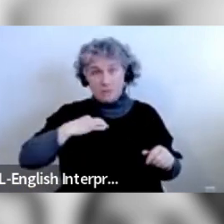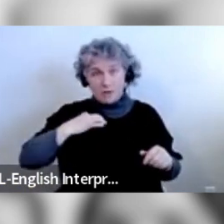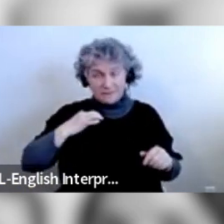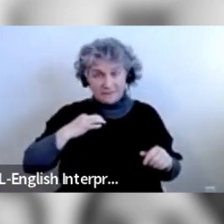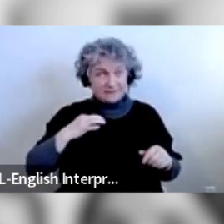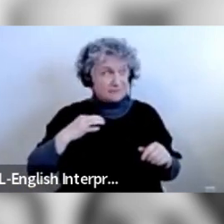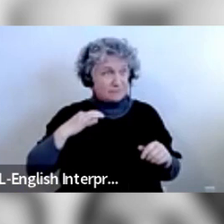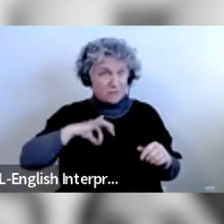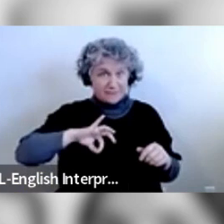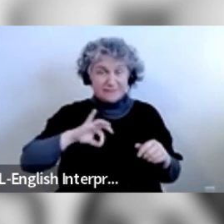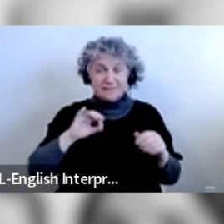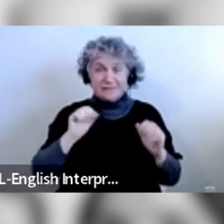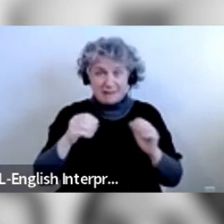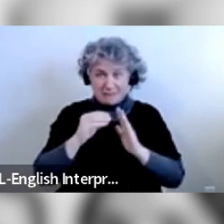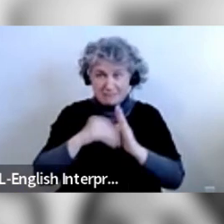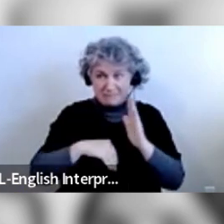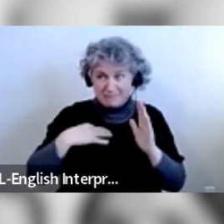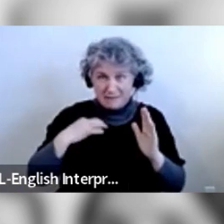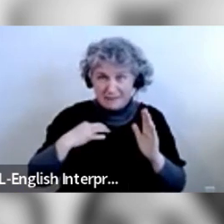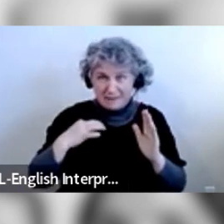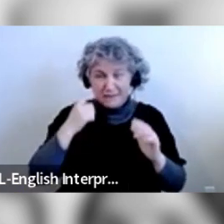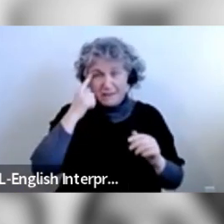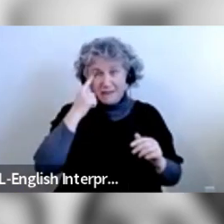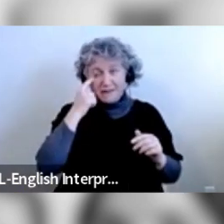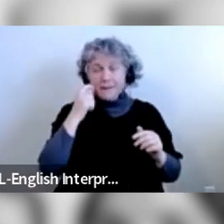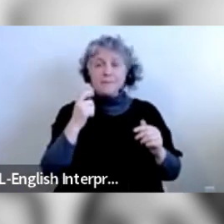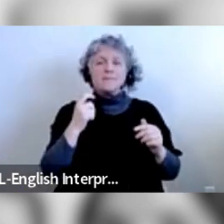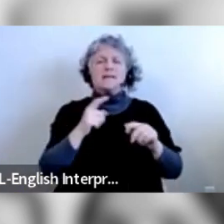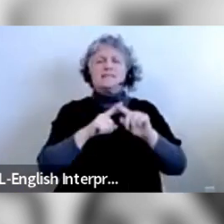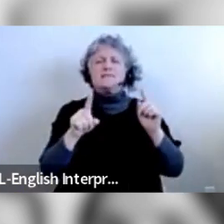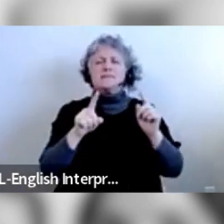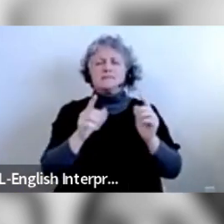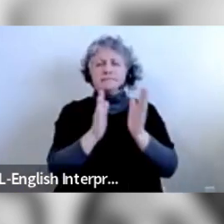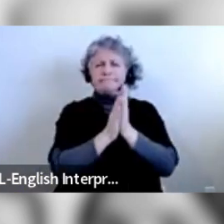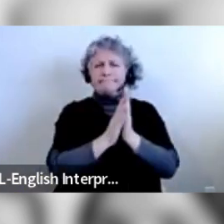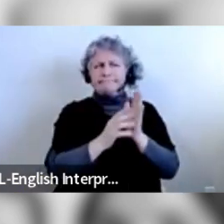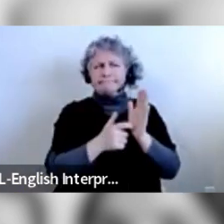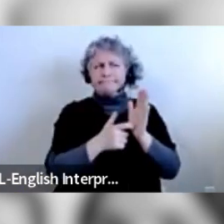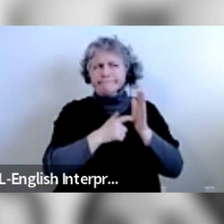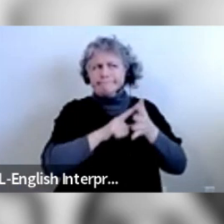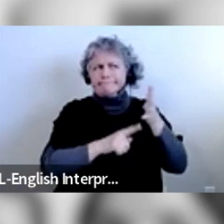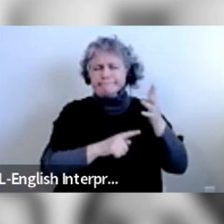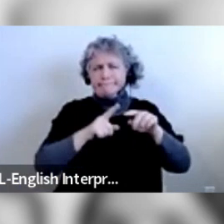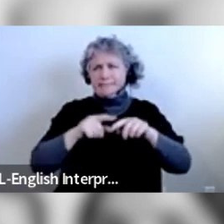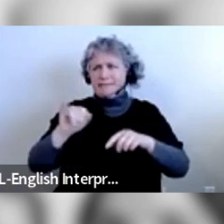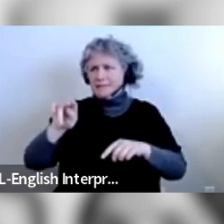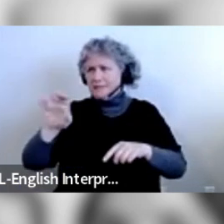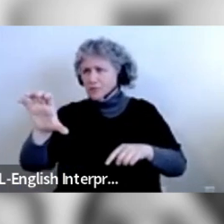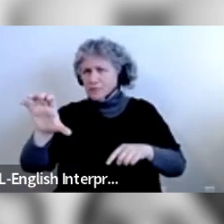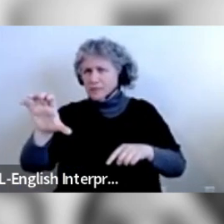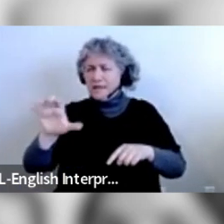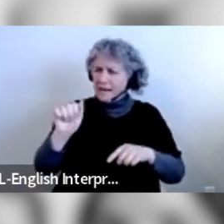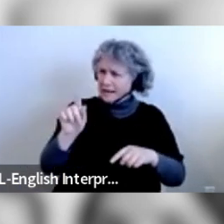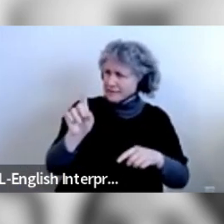apply? Because we have different requirements based on incorporation requirements. I think, Adelaide, if you